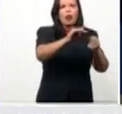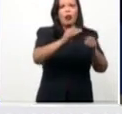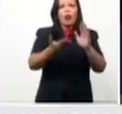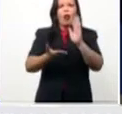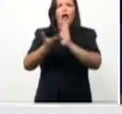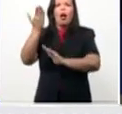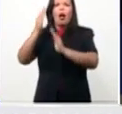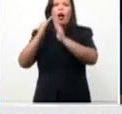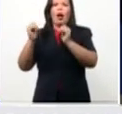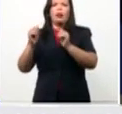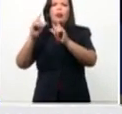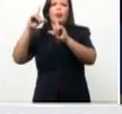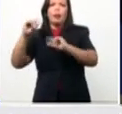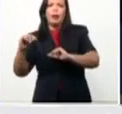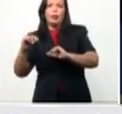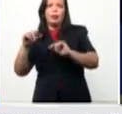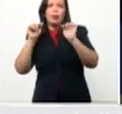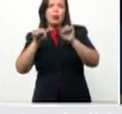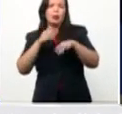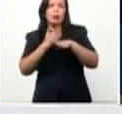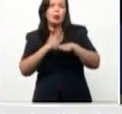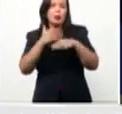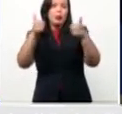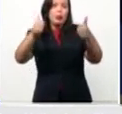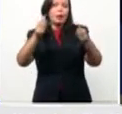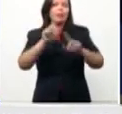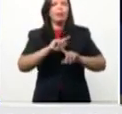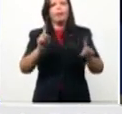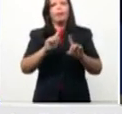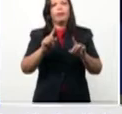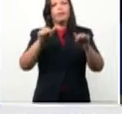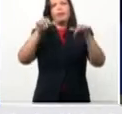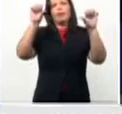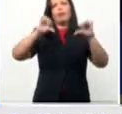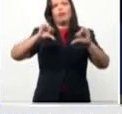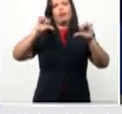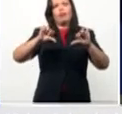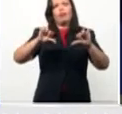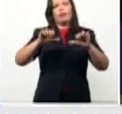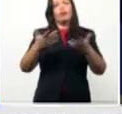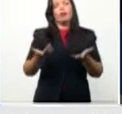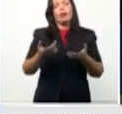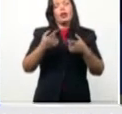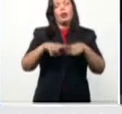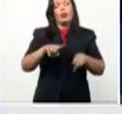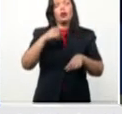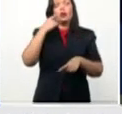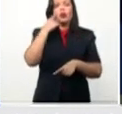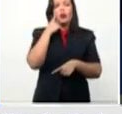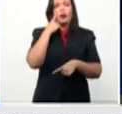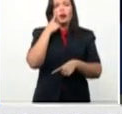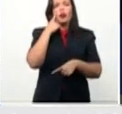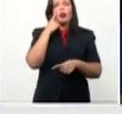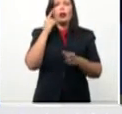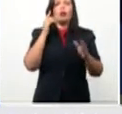And this is logical, and this pertains to the evolution process of